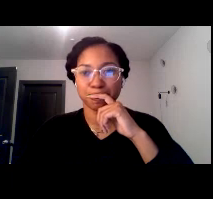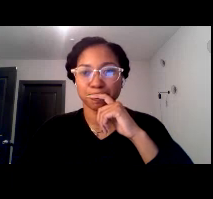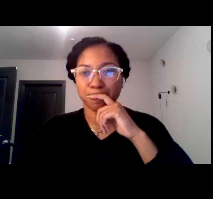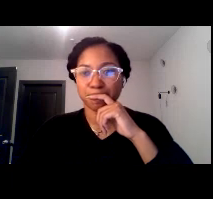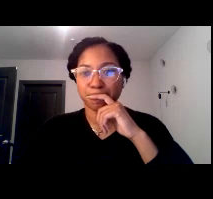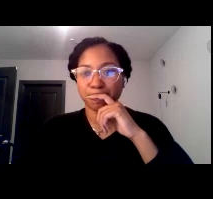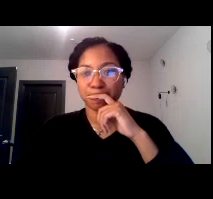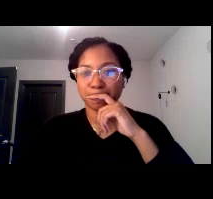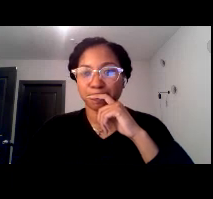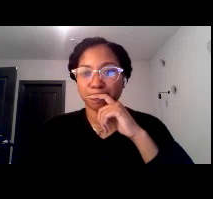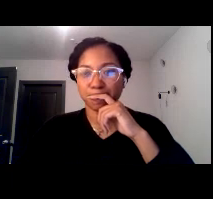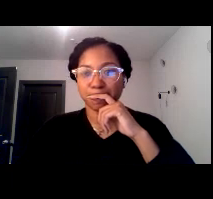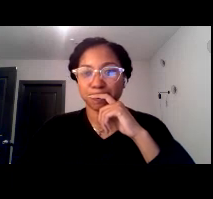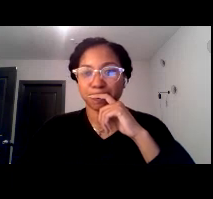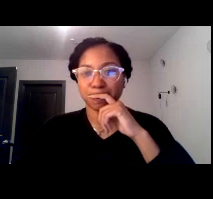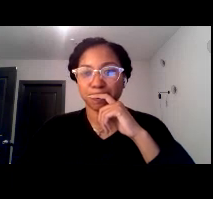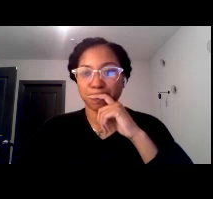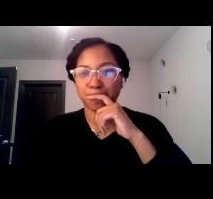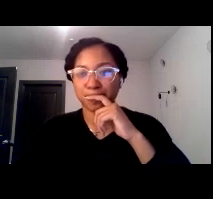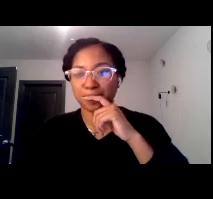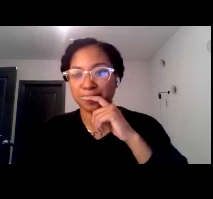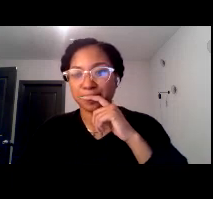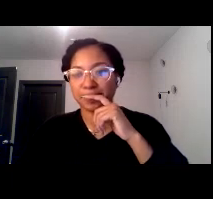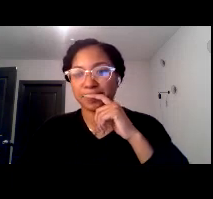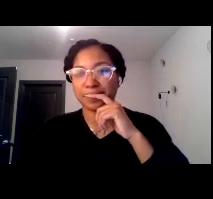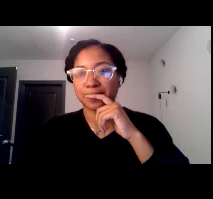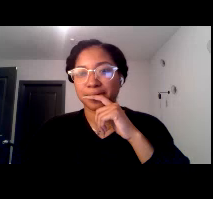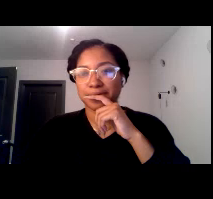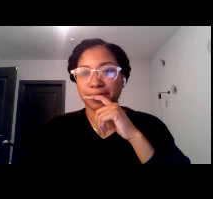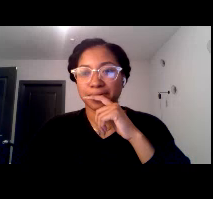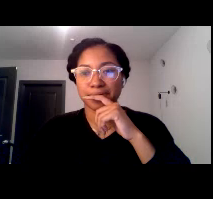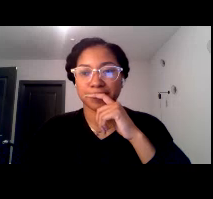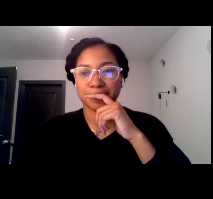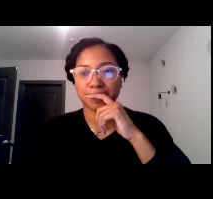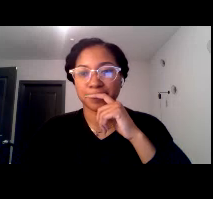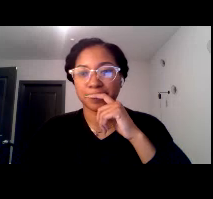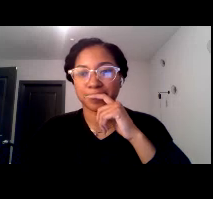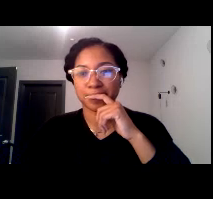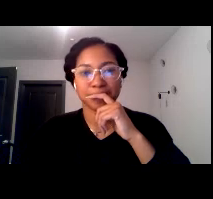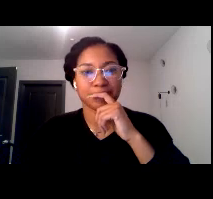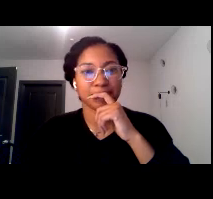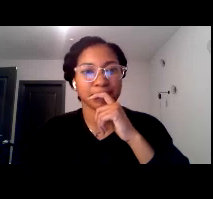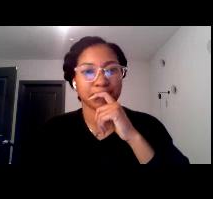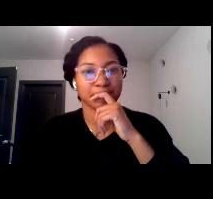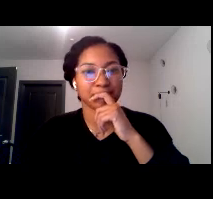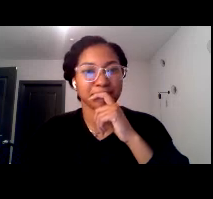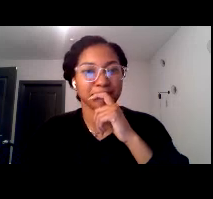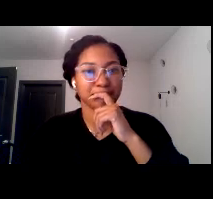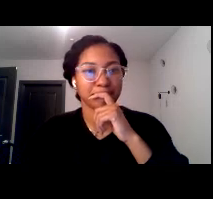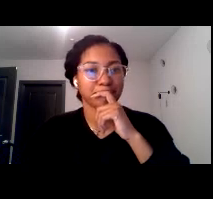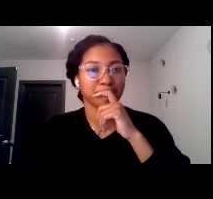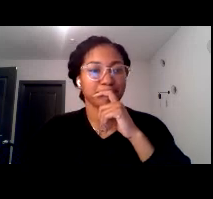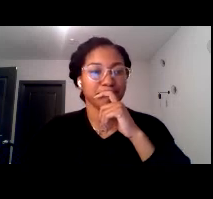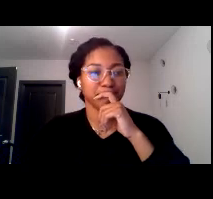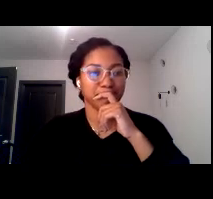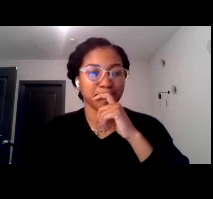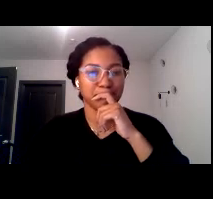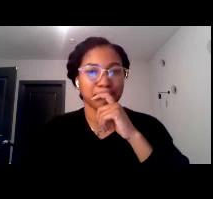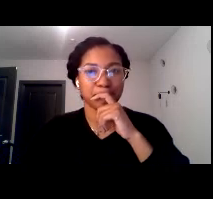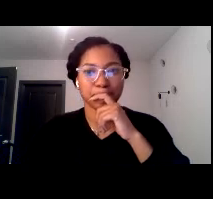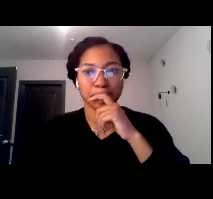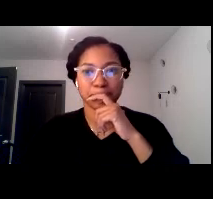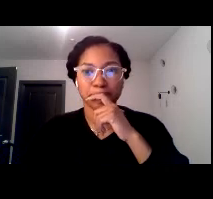though. Great, that's awesome. Awesome, Anton, that's great. Monitoring review,